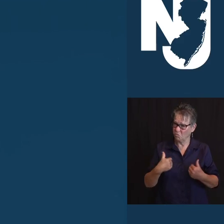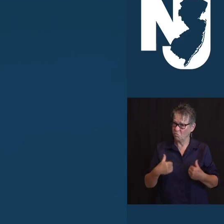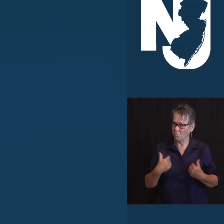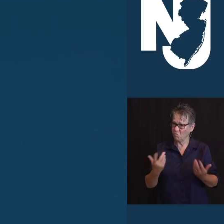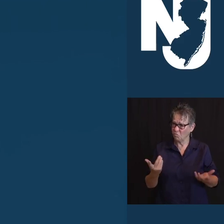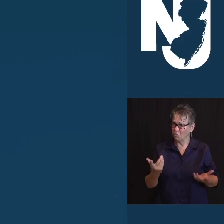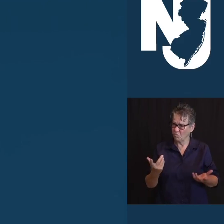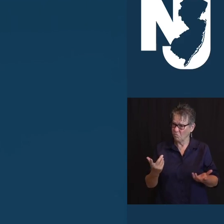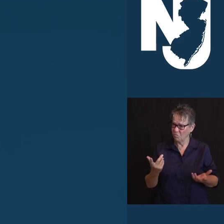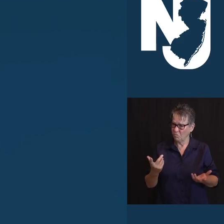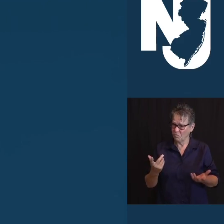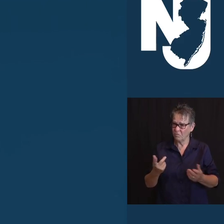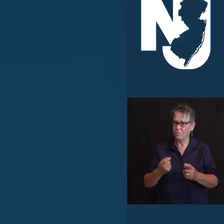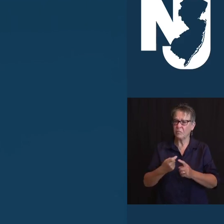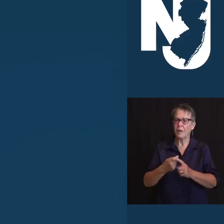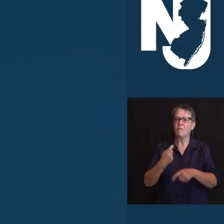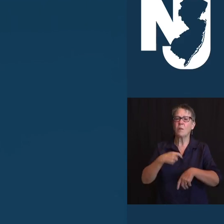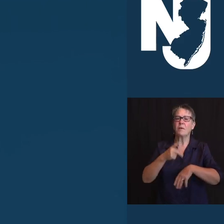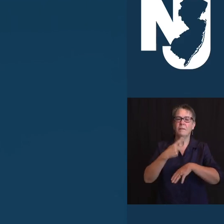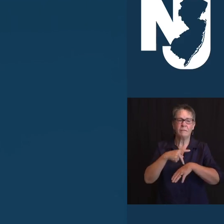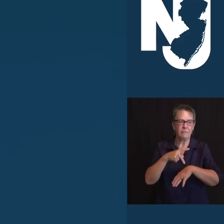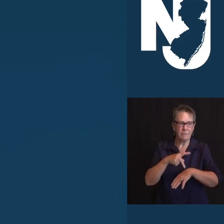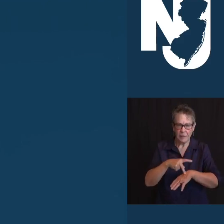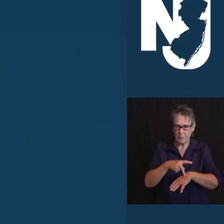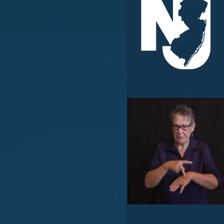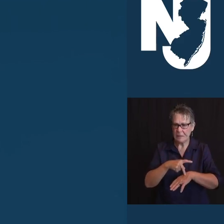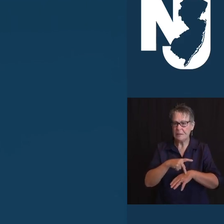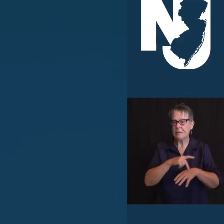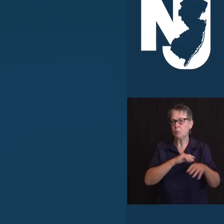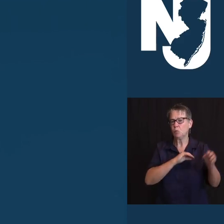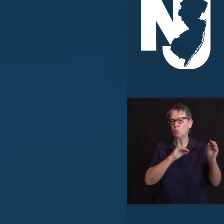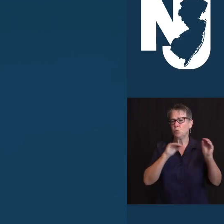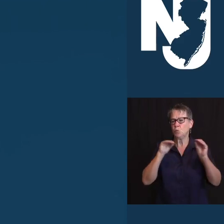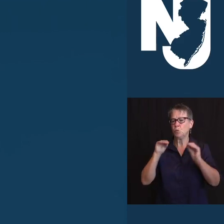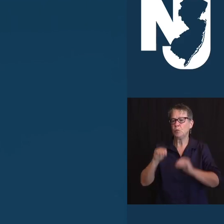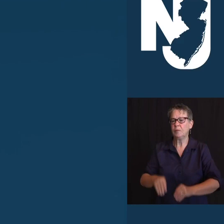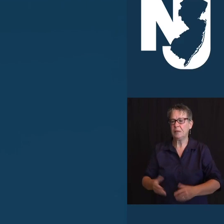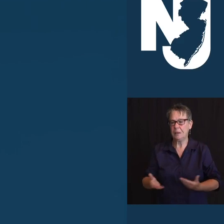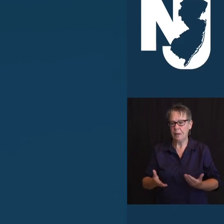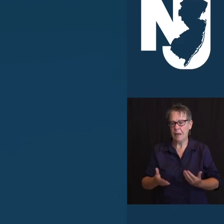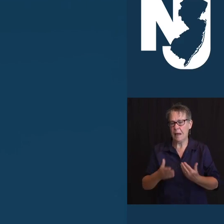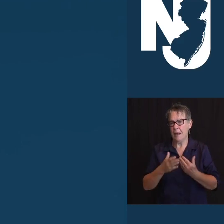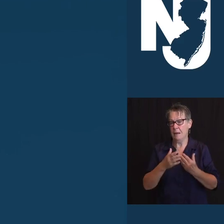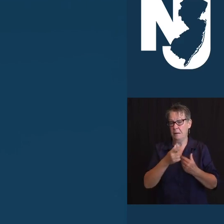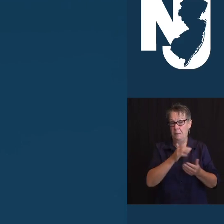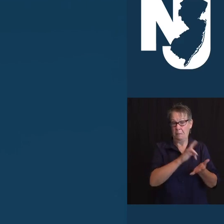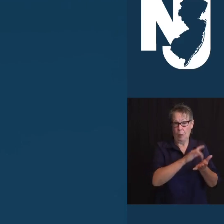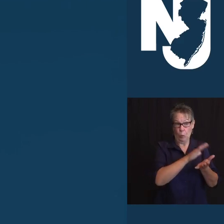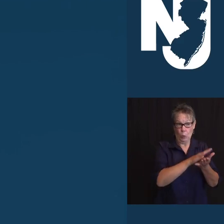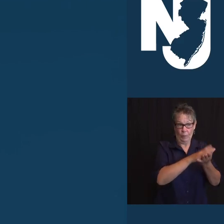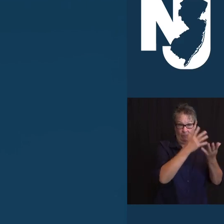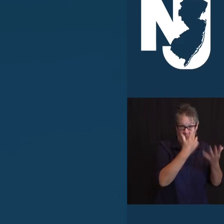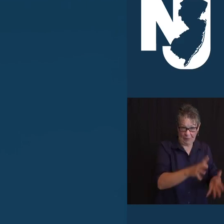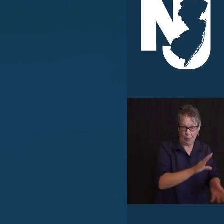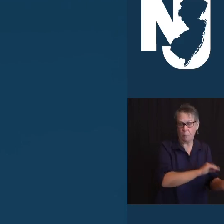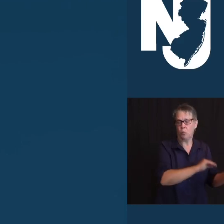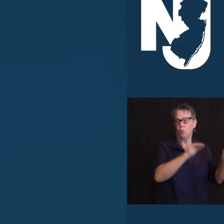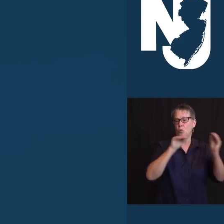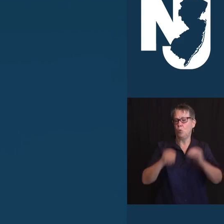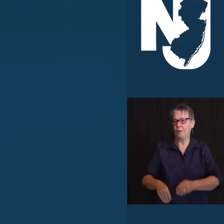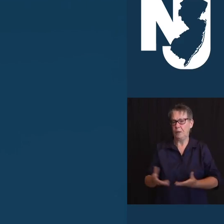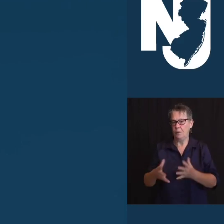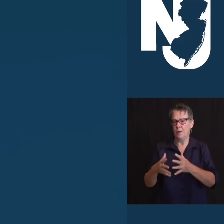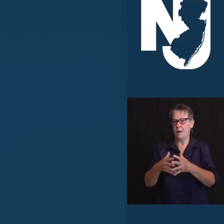but an equally proud New Jerseyan, having moved here after medical school to complete his residency at JFK Hospital in